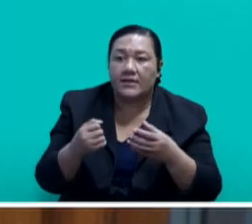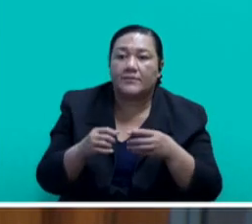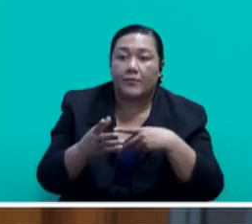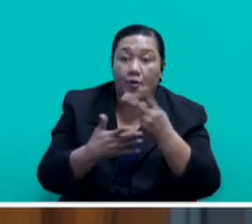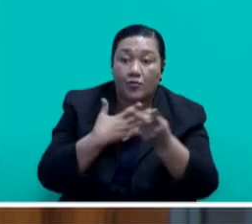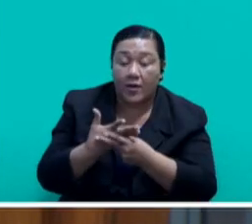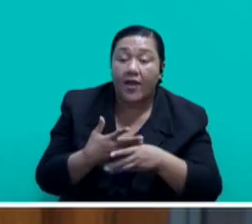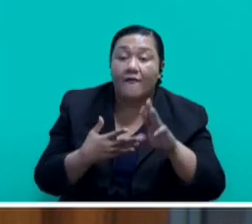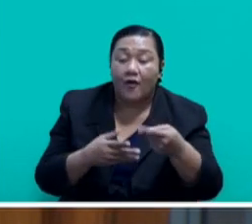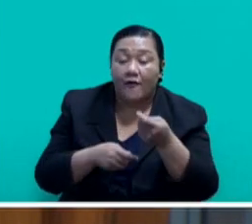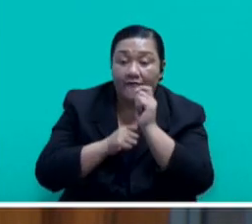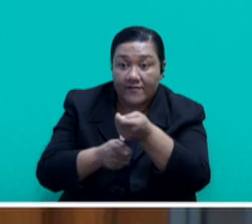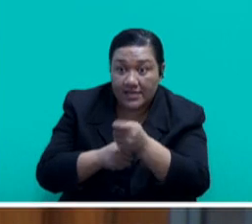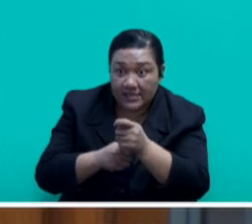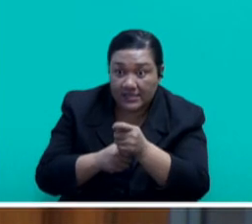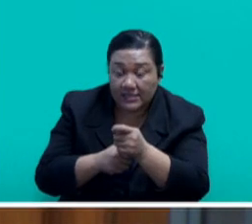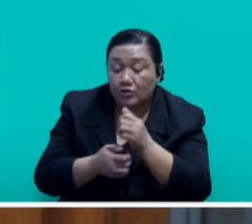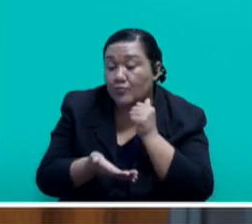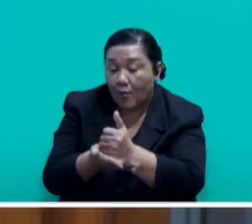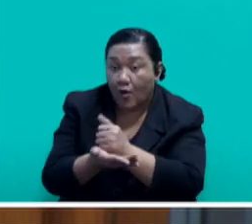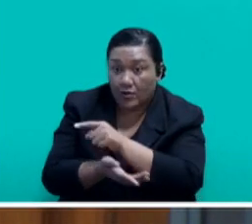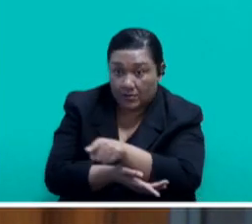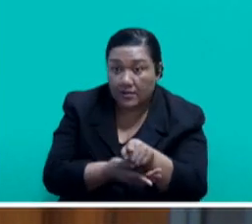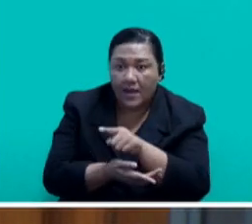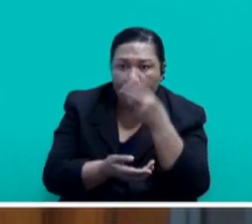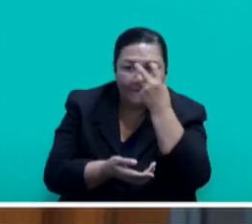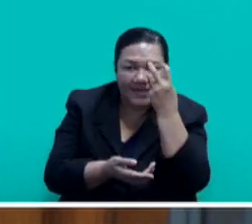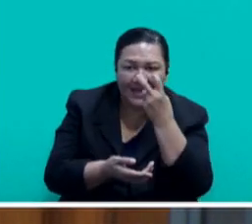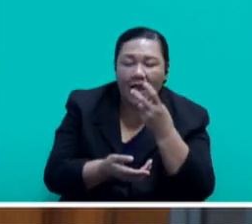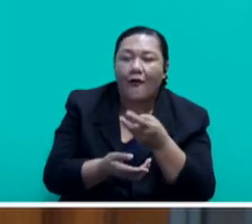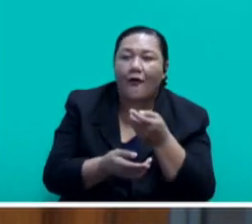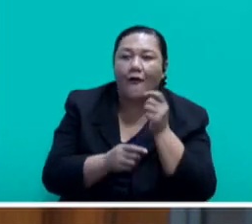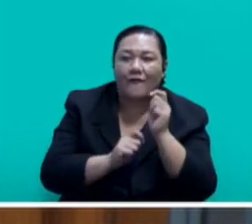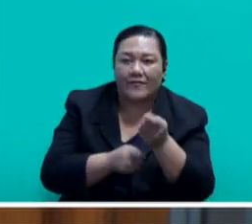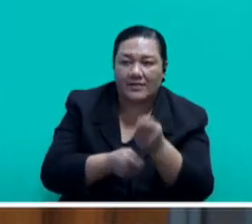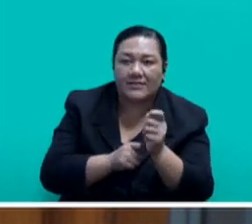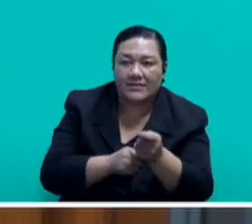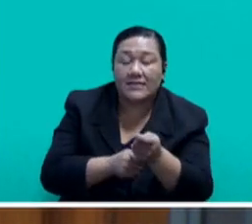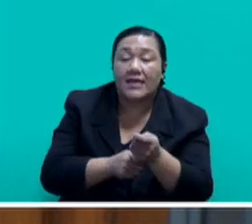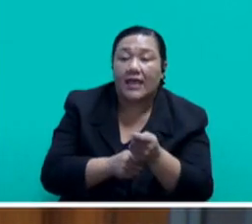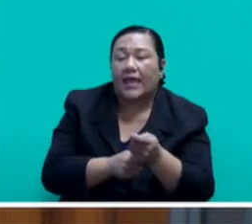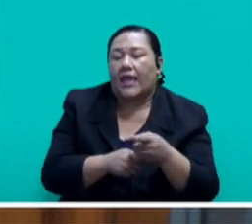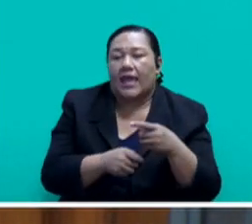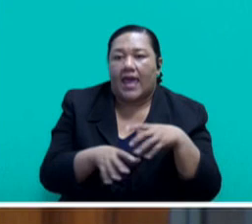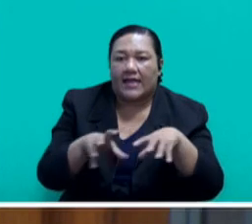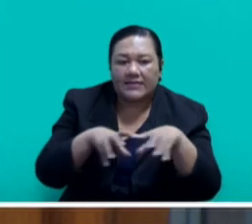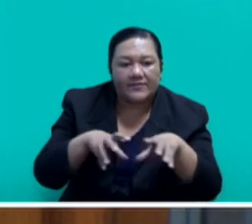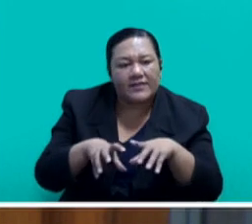fish wardens to support the Ministry with the monitoring of fishing activities within customary fishing right